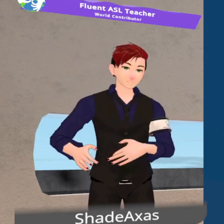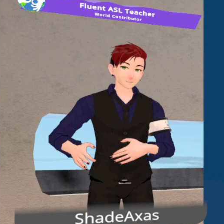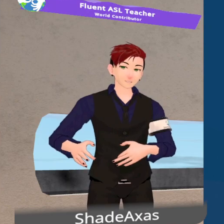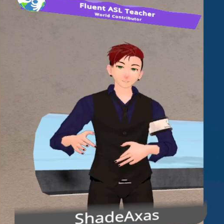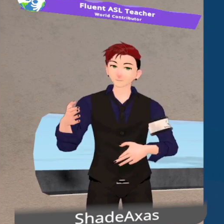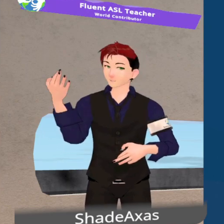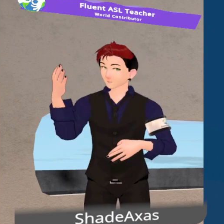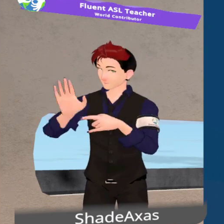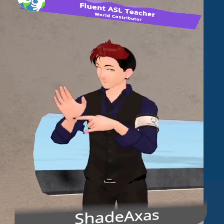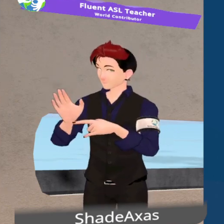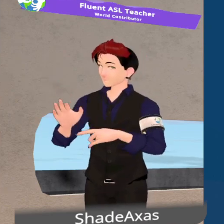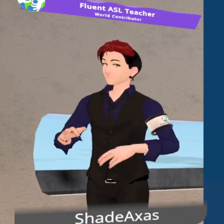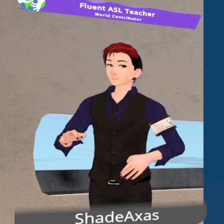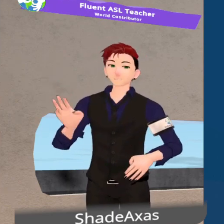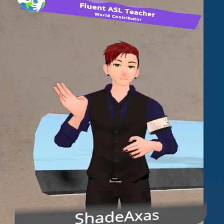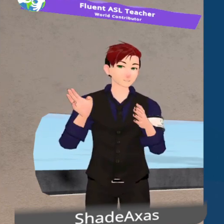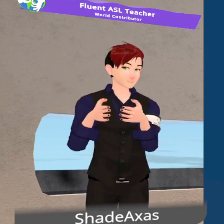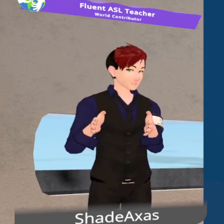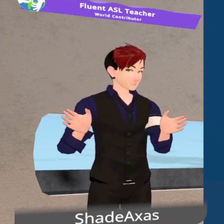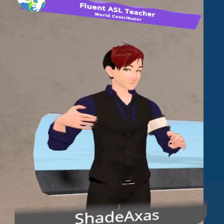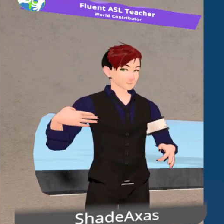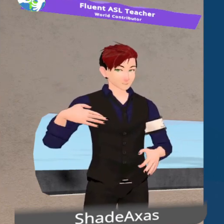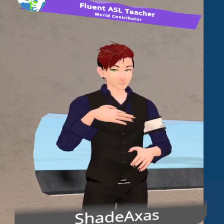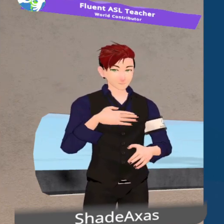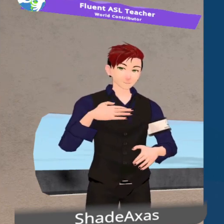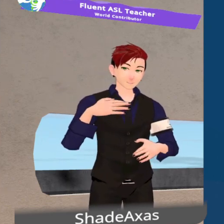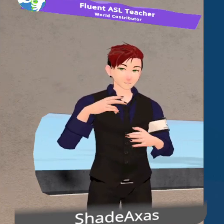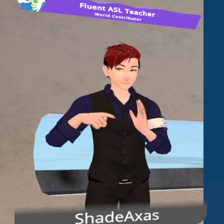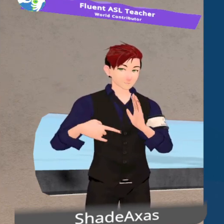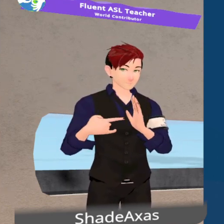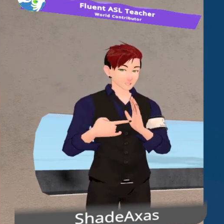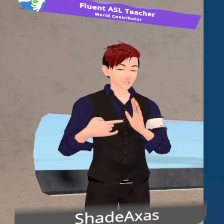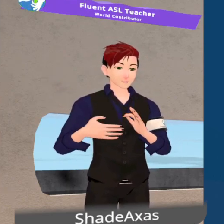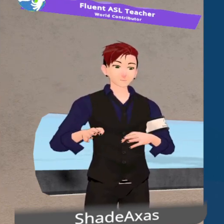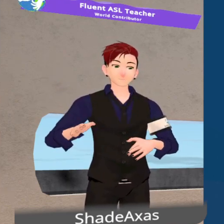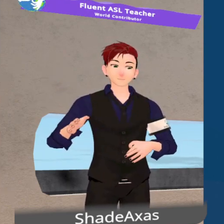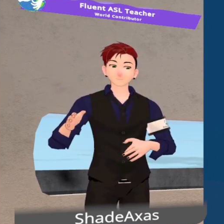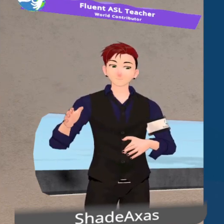under that is blue. That is just our general member role.